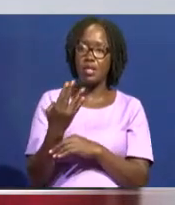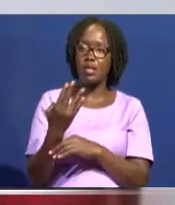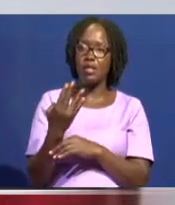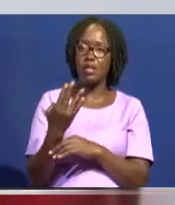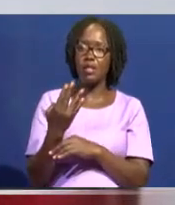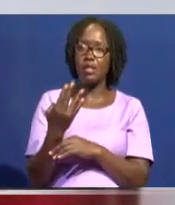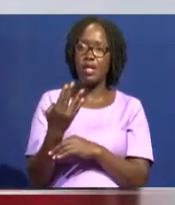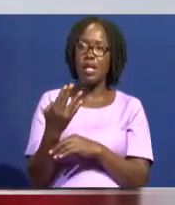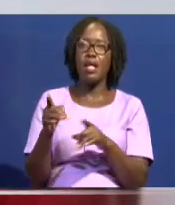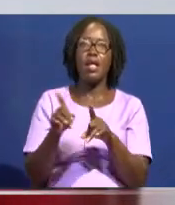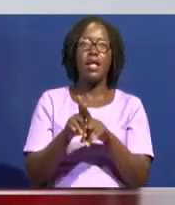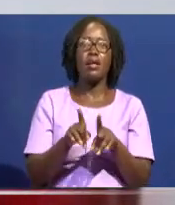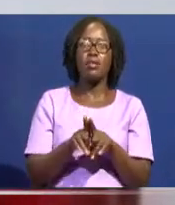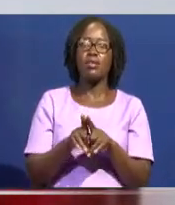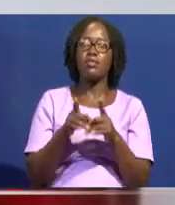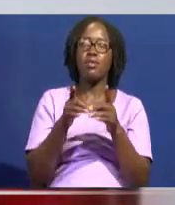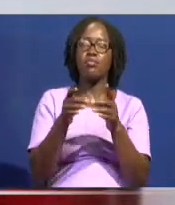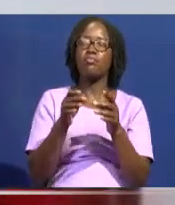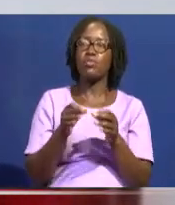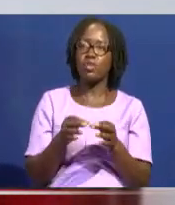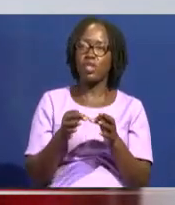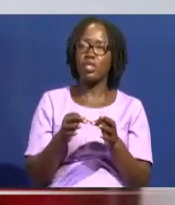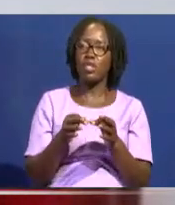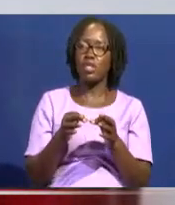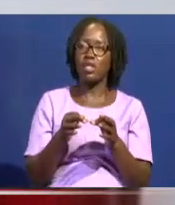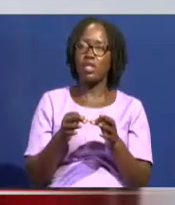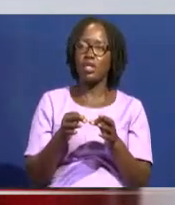March, April, almost according to the Treasury of about